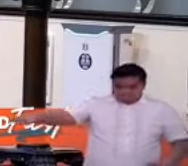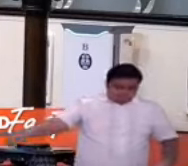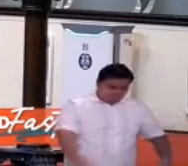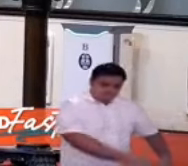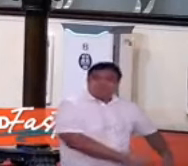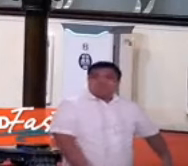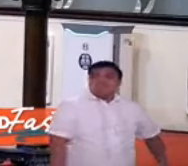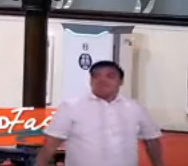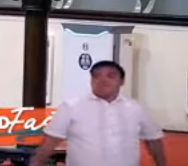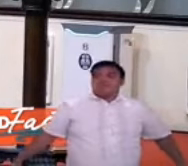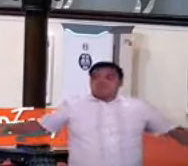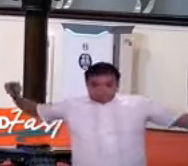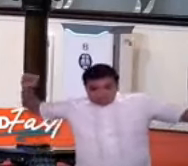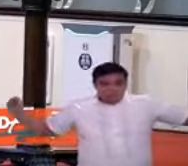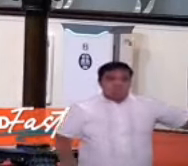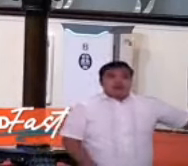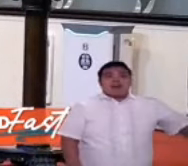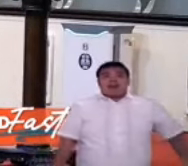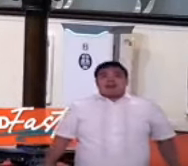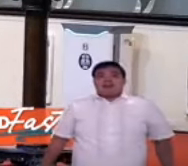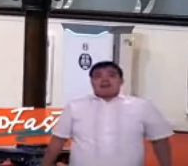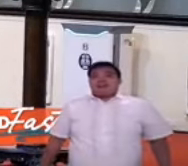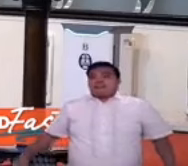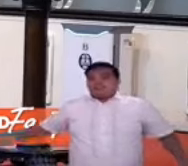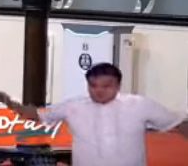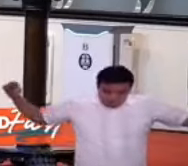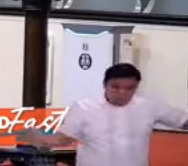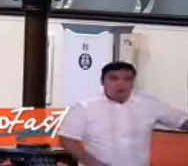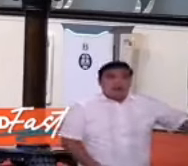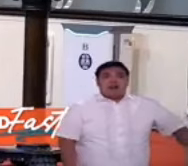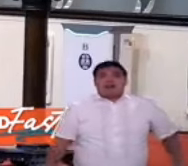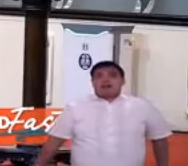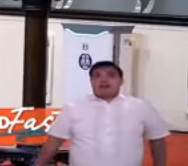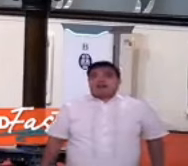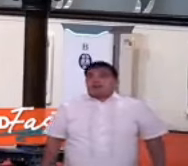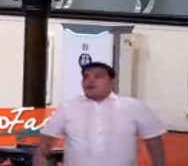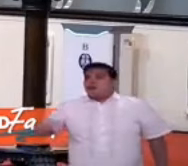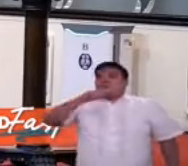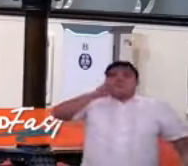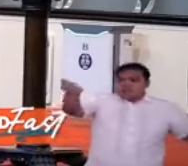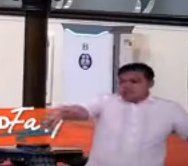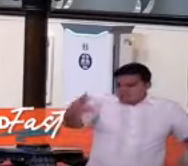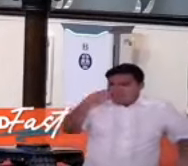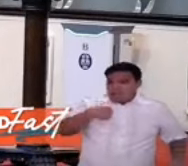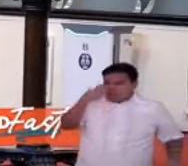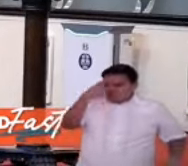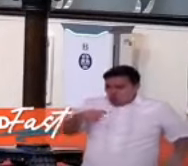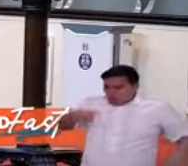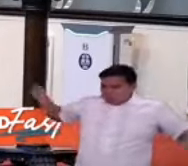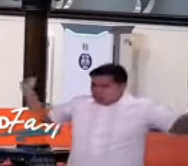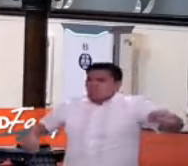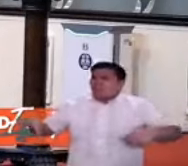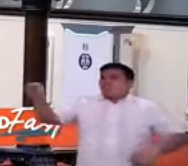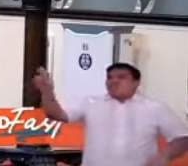He uses the pastor. He uses a spiritual leader. He uses other people. He uses maybe